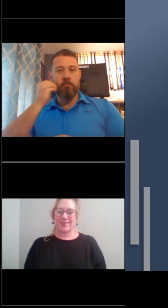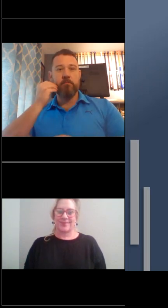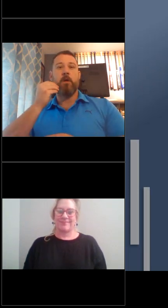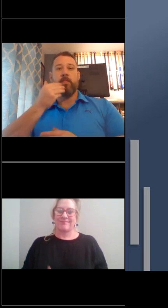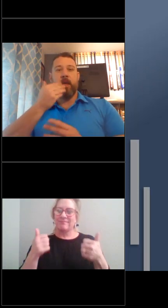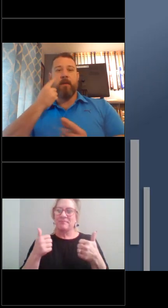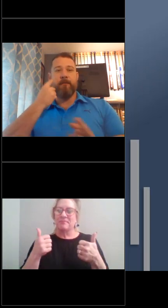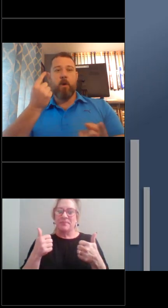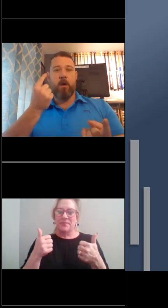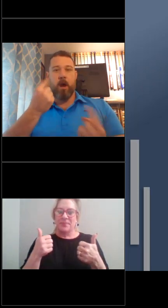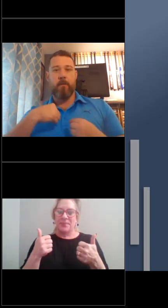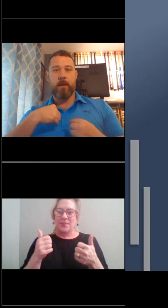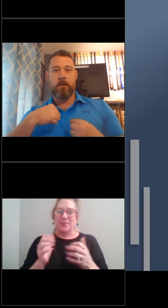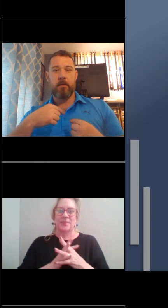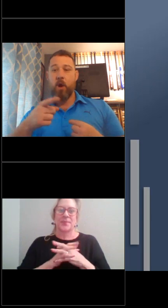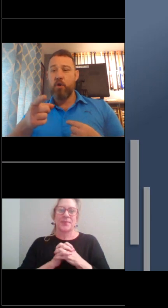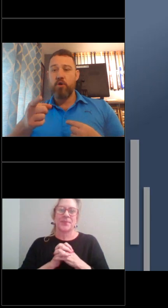much.